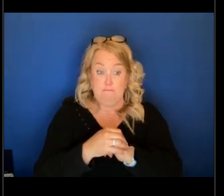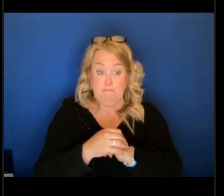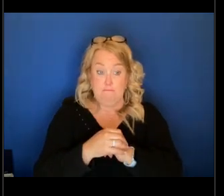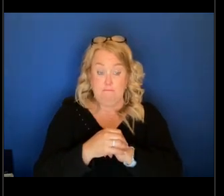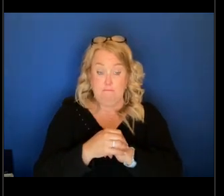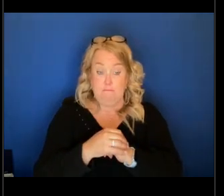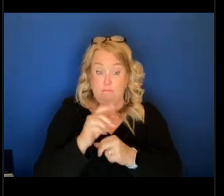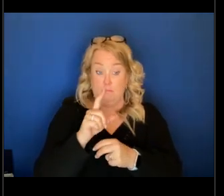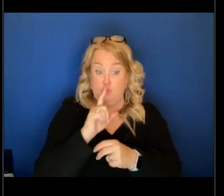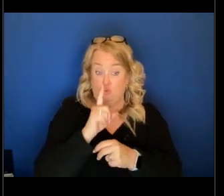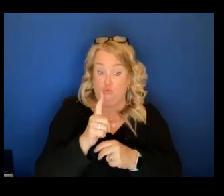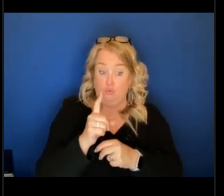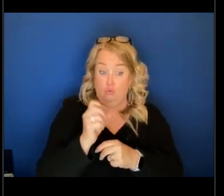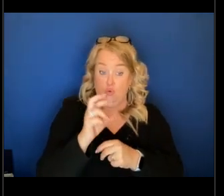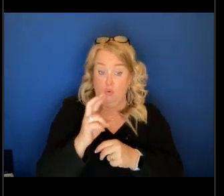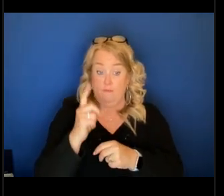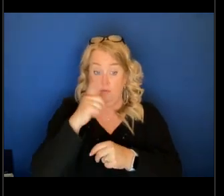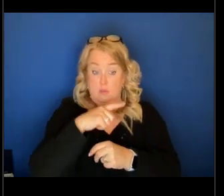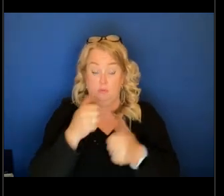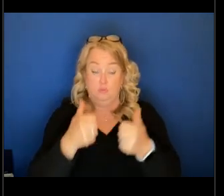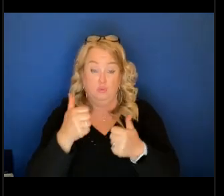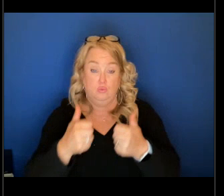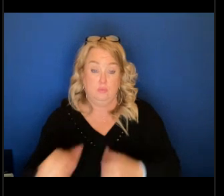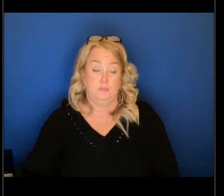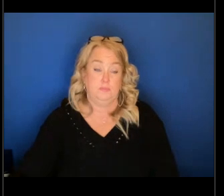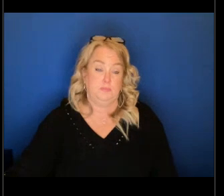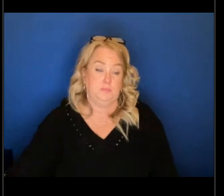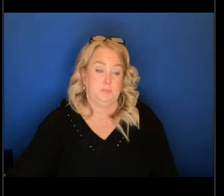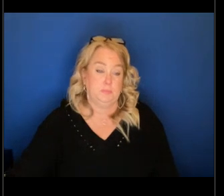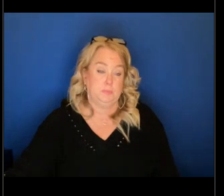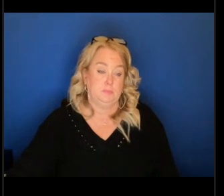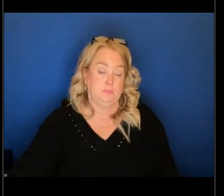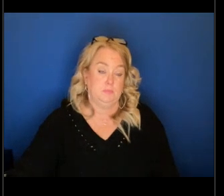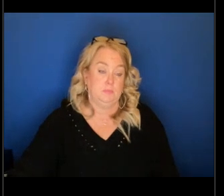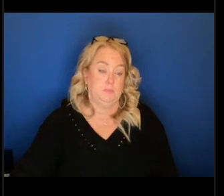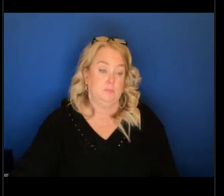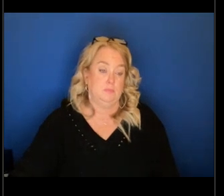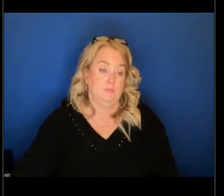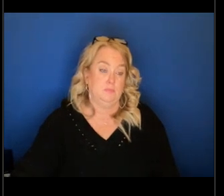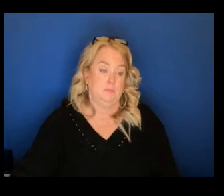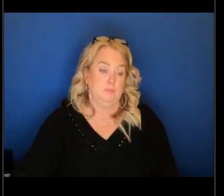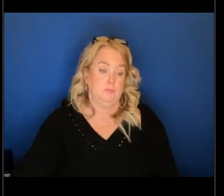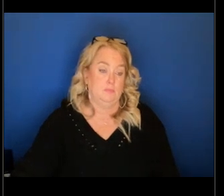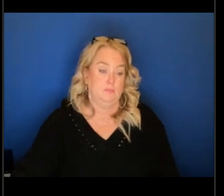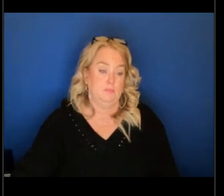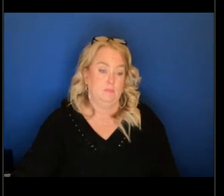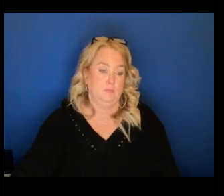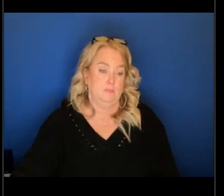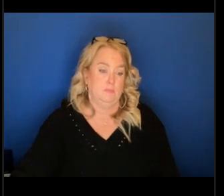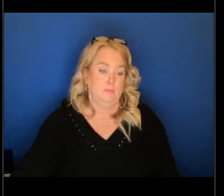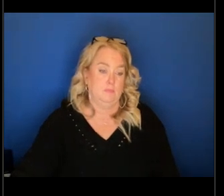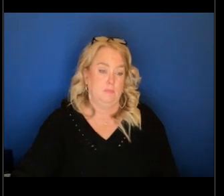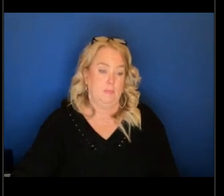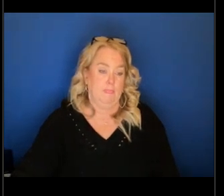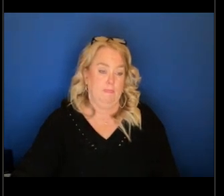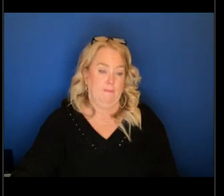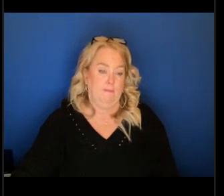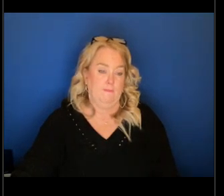First option is true, and the second option is false. So let's go ahead and launch this poll.